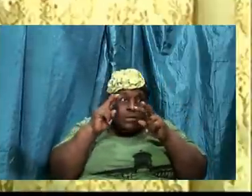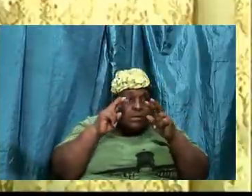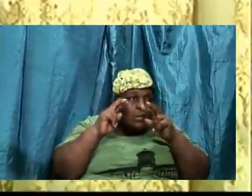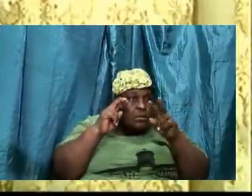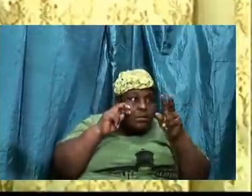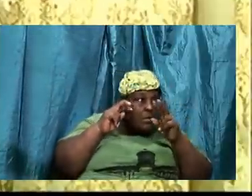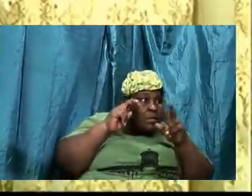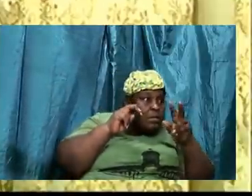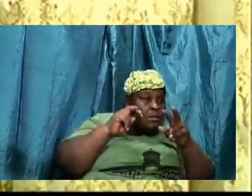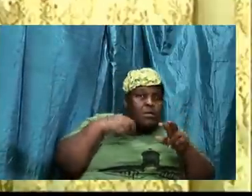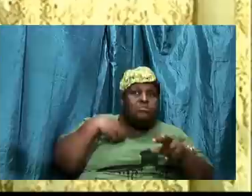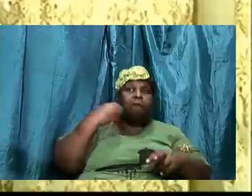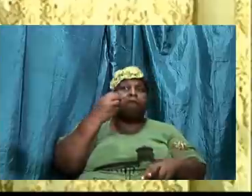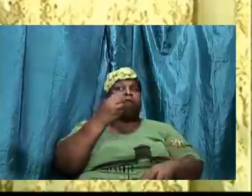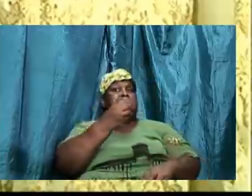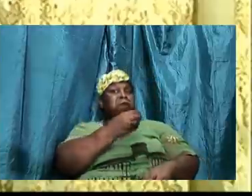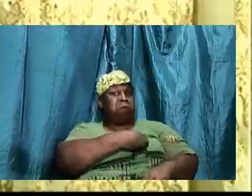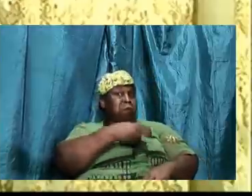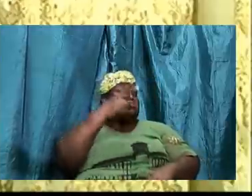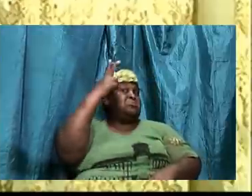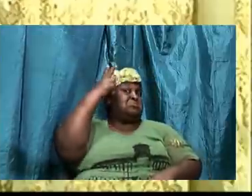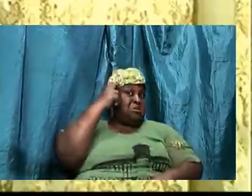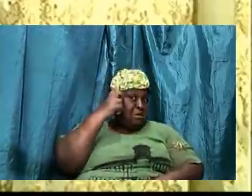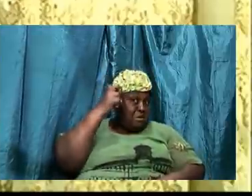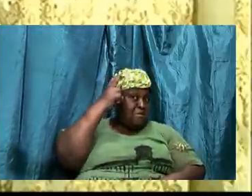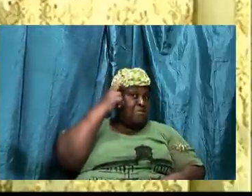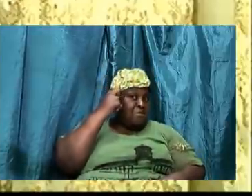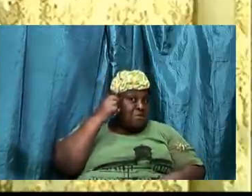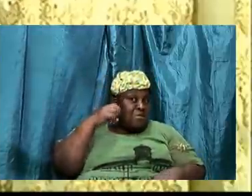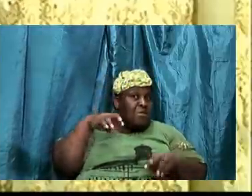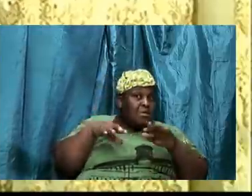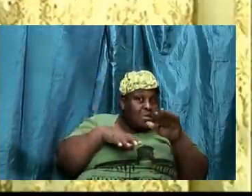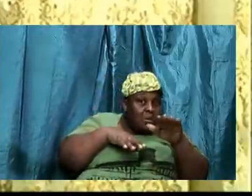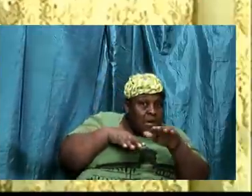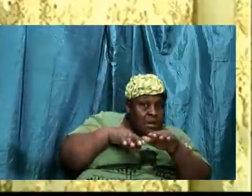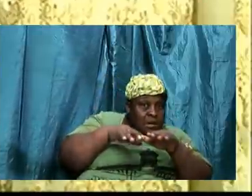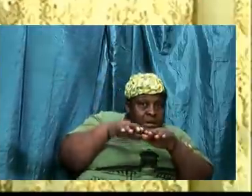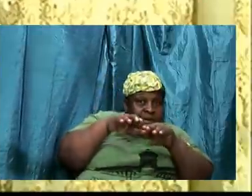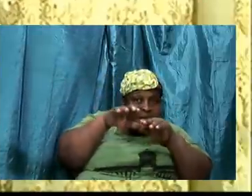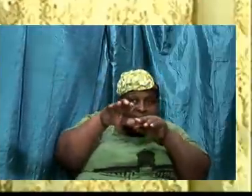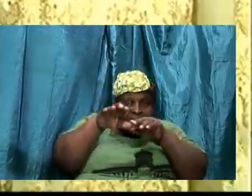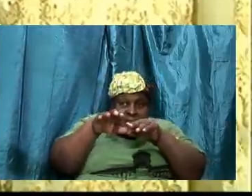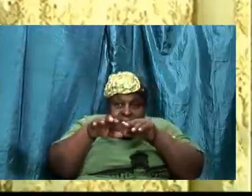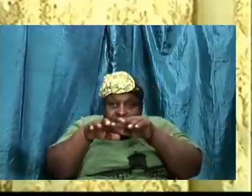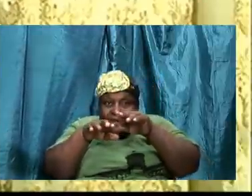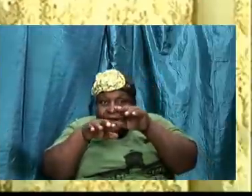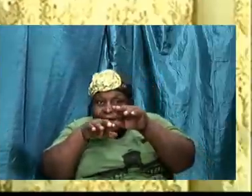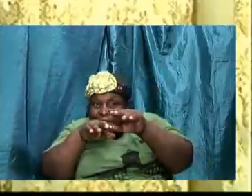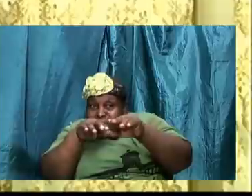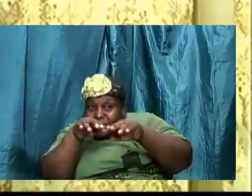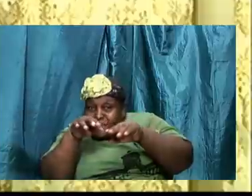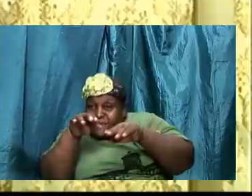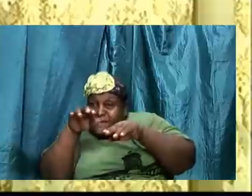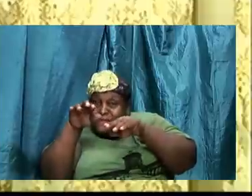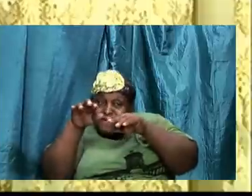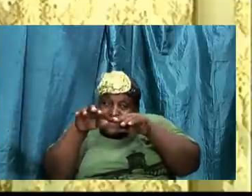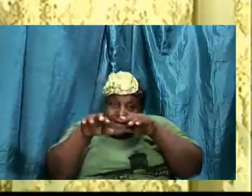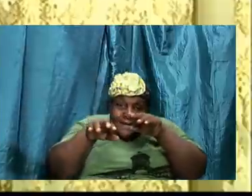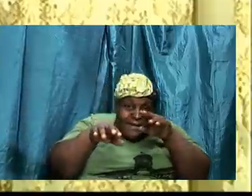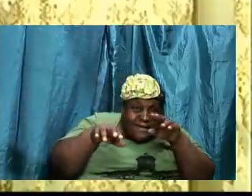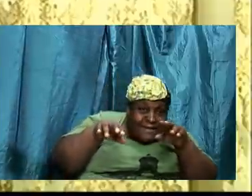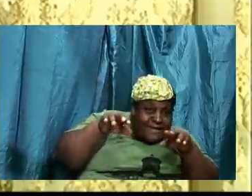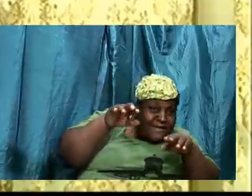because our adversary, the devil, is like a roaring lion, walk it about,